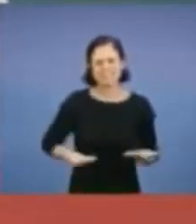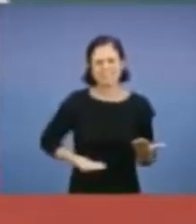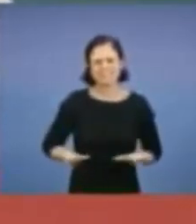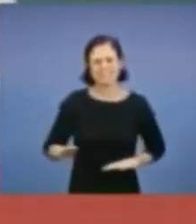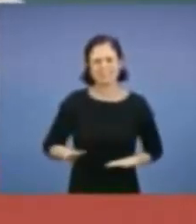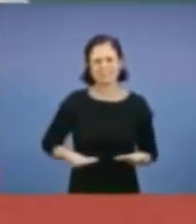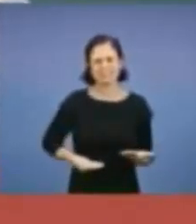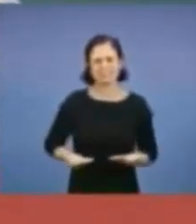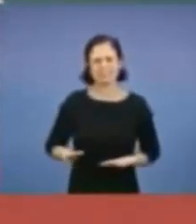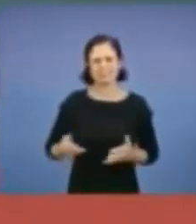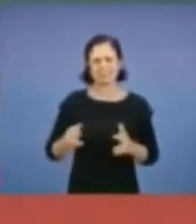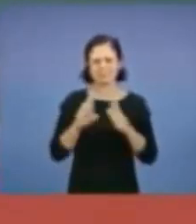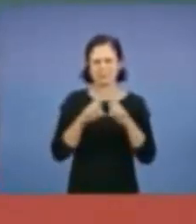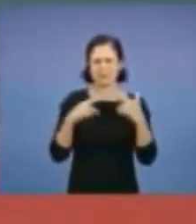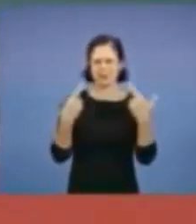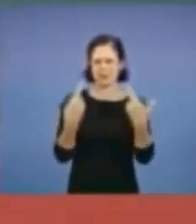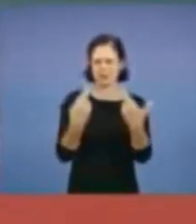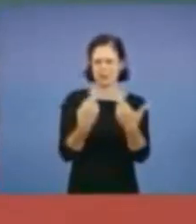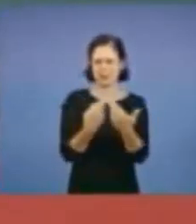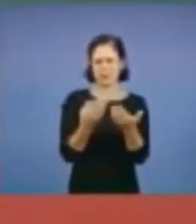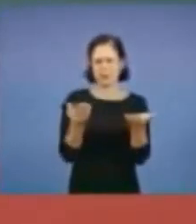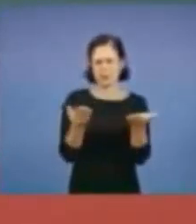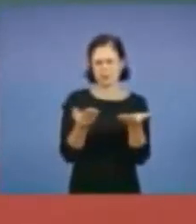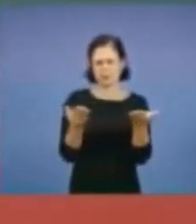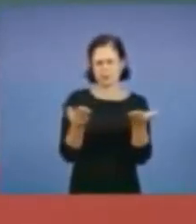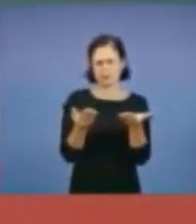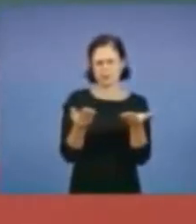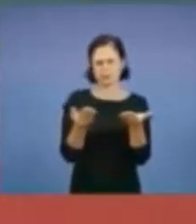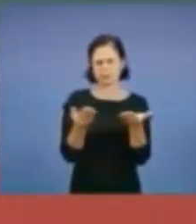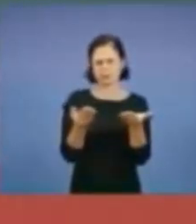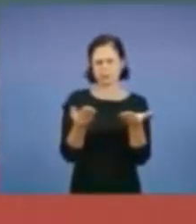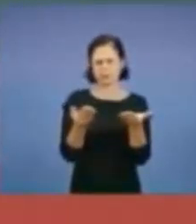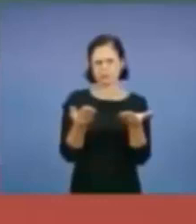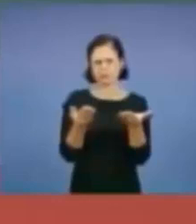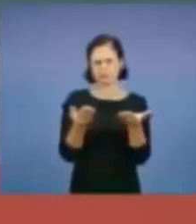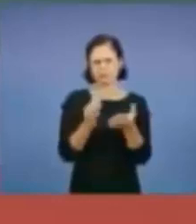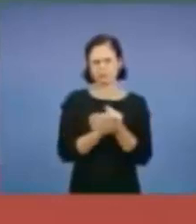brethren. They are gathered today